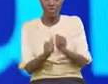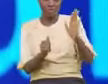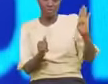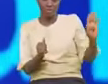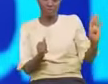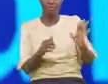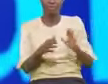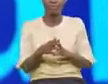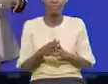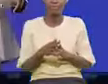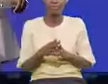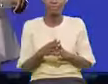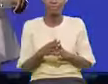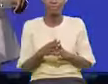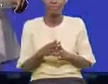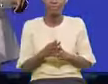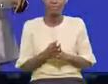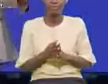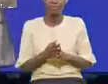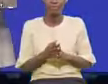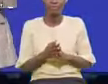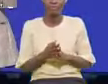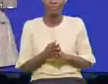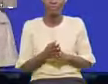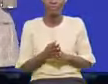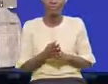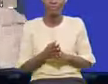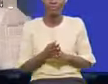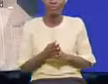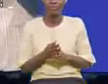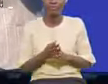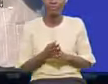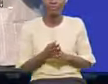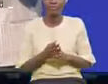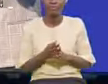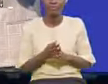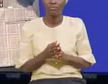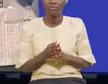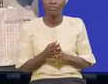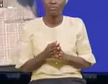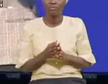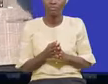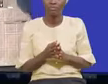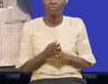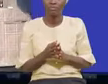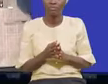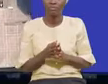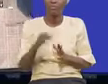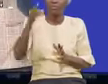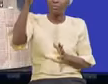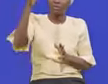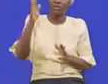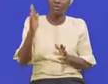Va ne ame gbãtɔa la kpɔ ŋudzedze to me fafa kple ame velia, ele bena woadrɔ nya le wo